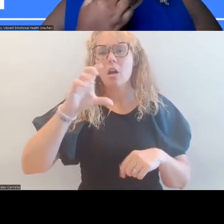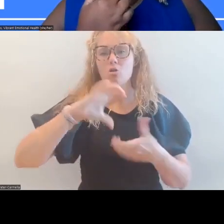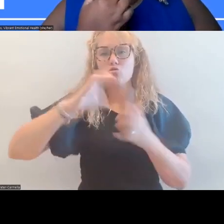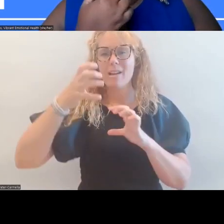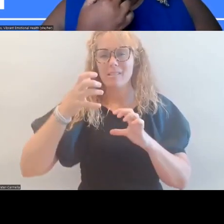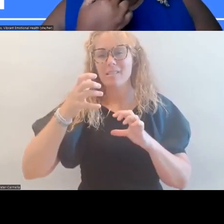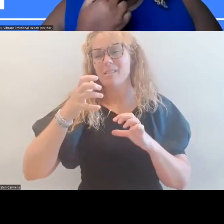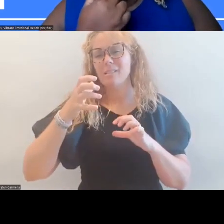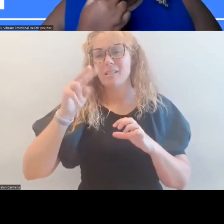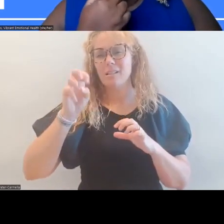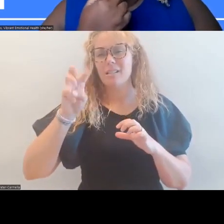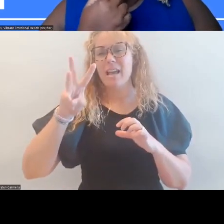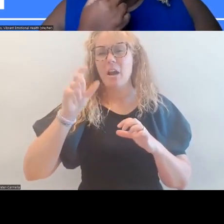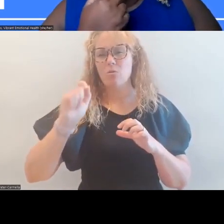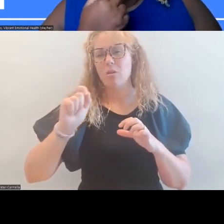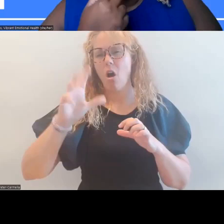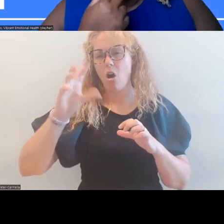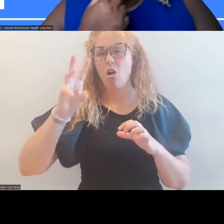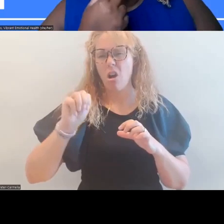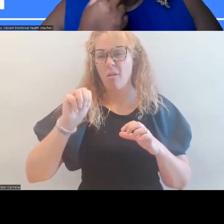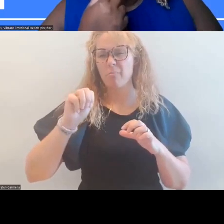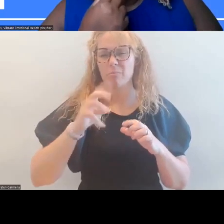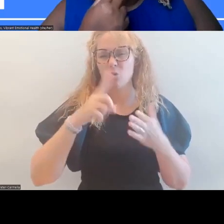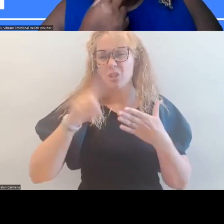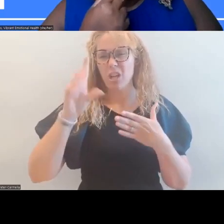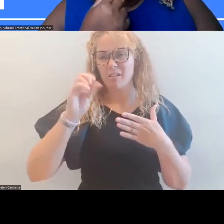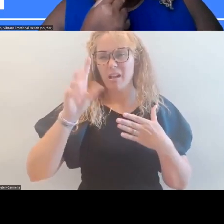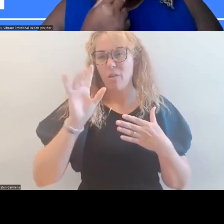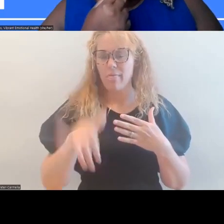talk.crisisnow.com. So make sure you check that out, bookmark it. And